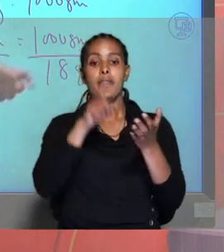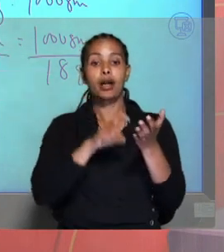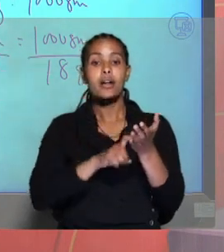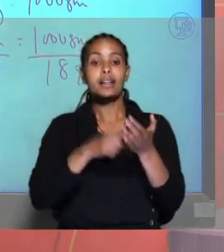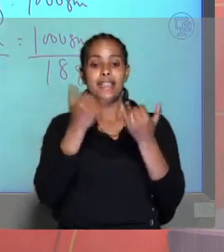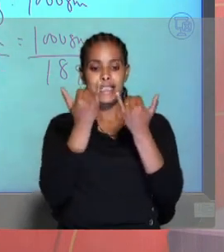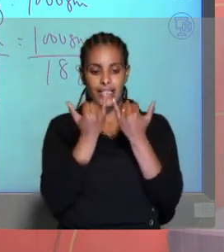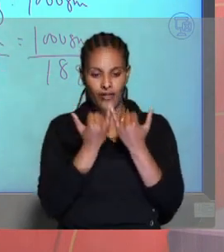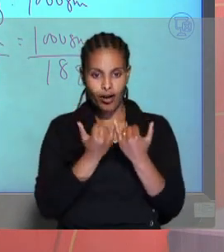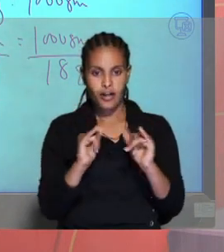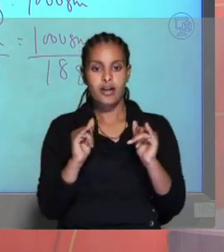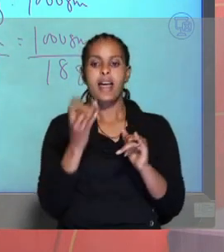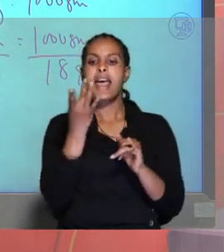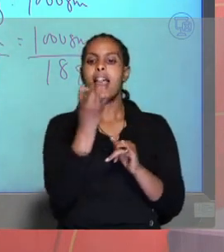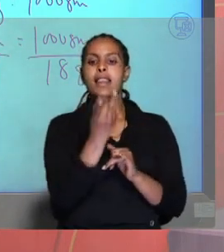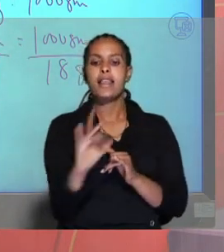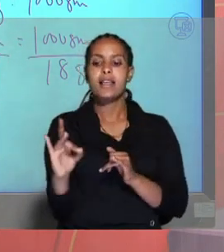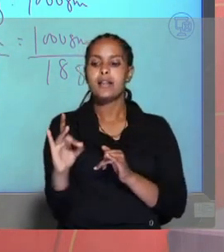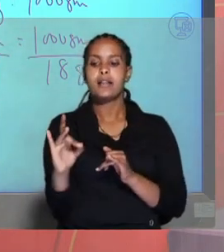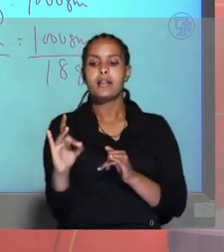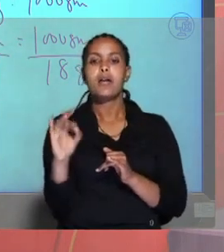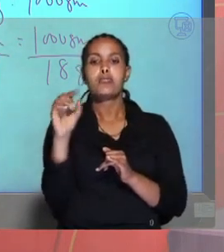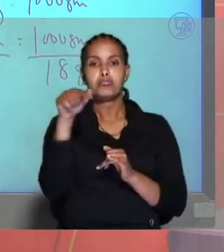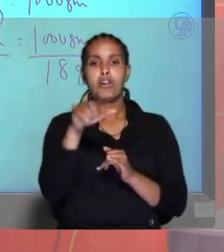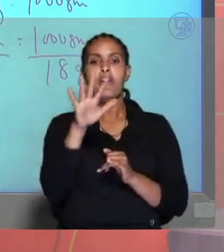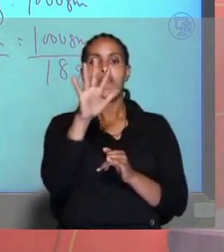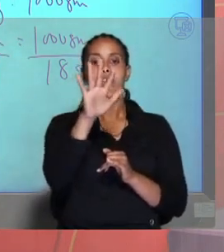1,000 divided by 18 is